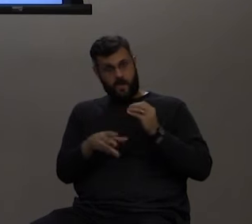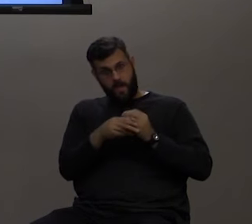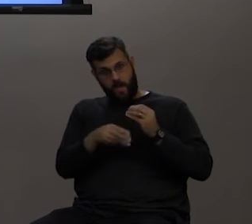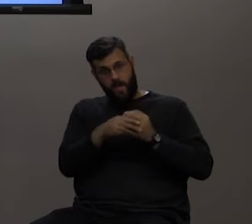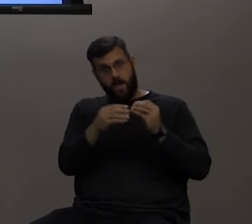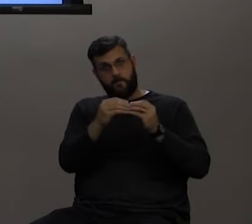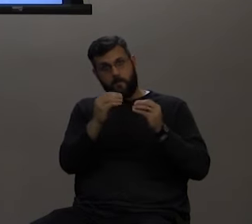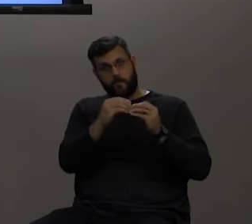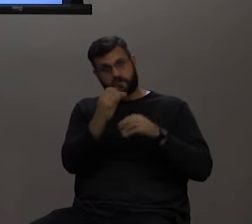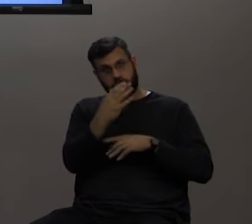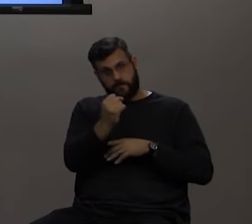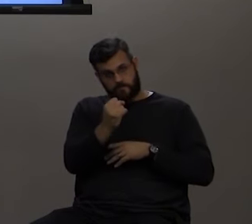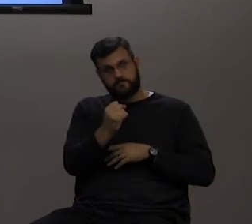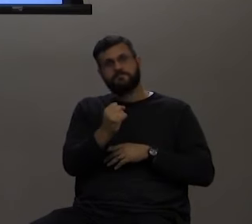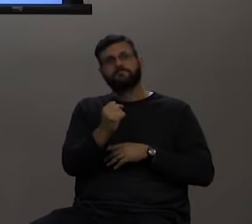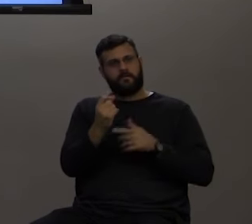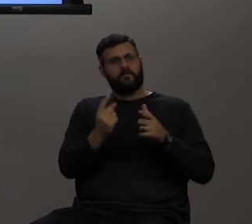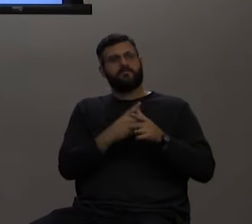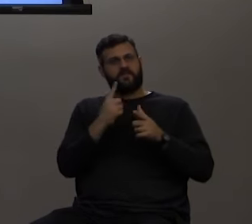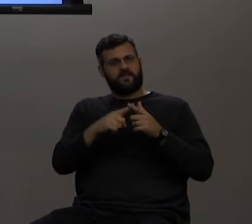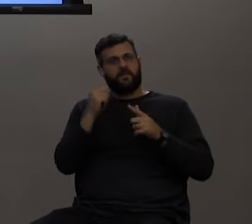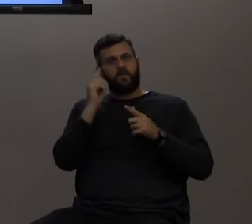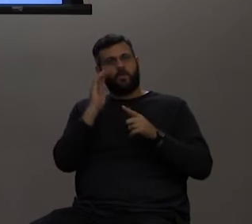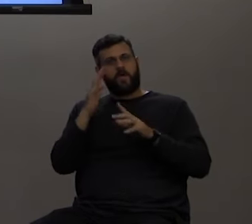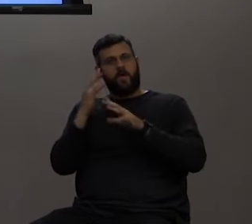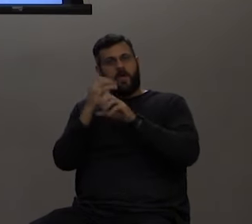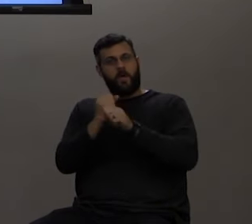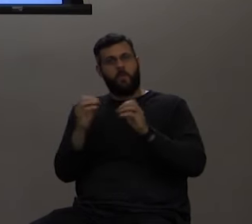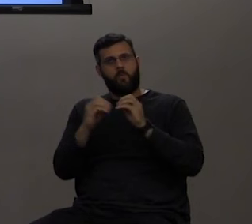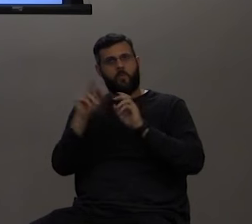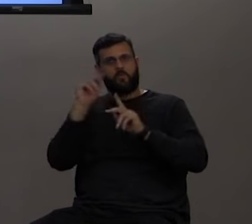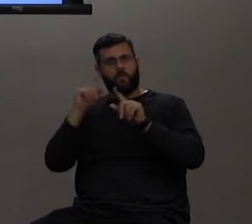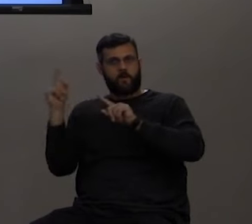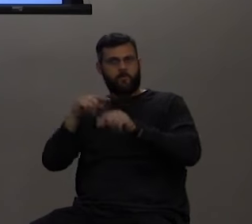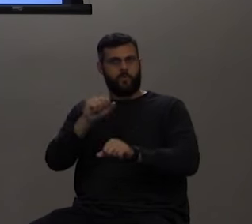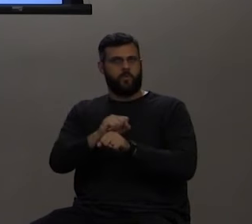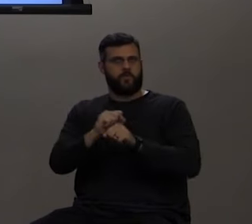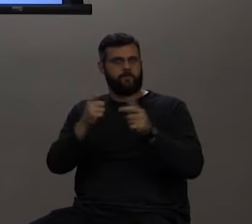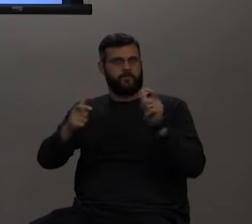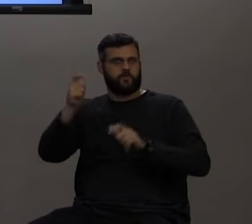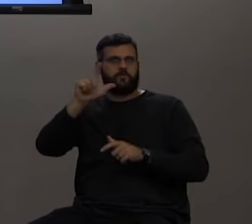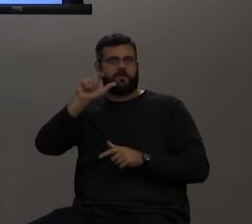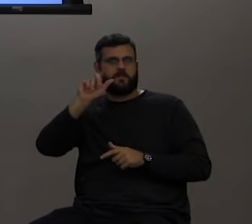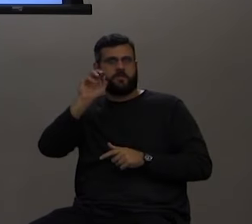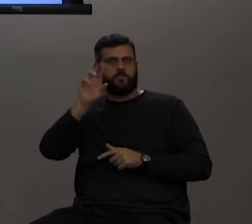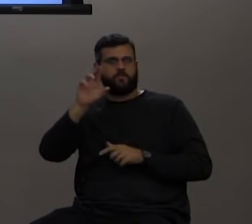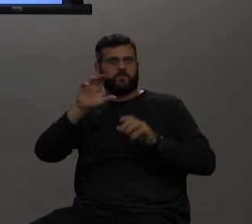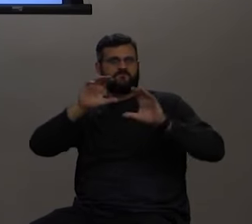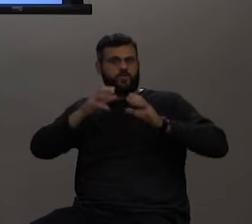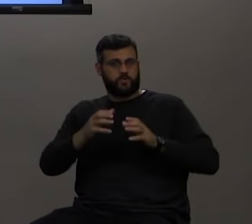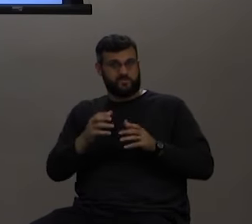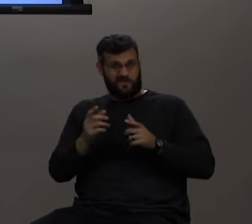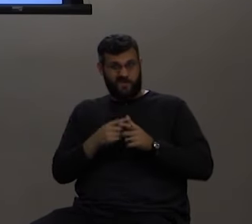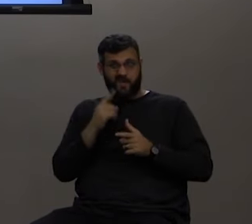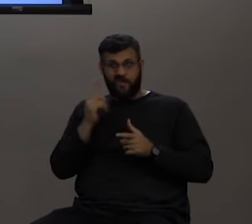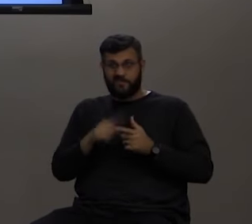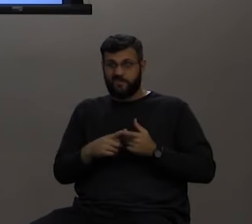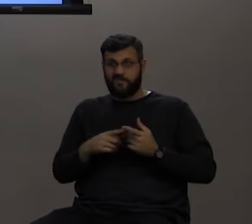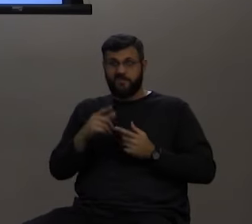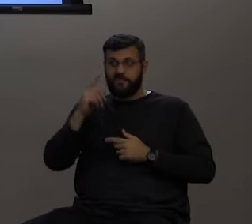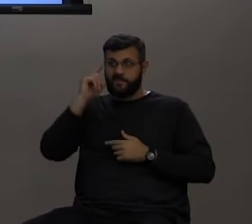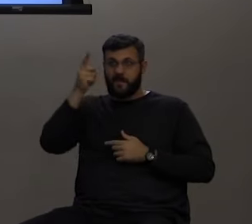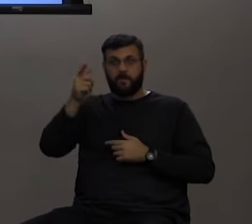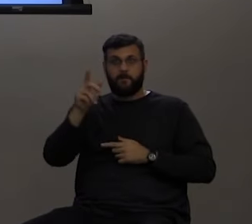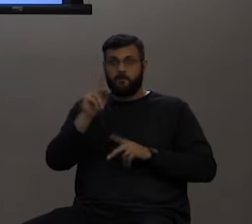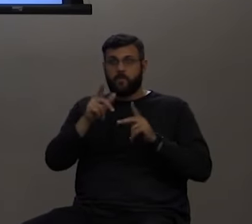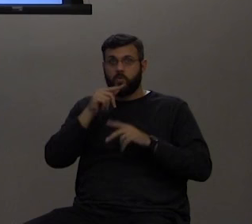jobs, you will then attract more labor force and potentially, maybe eventually, convince some of the people who have